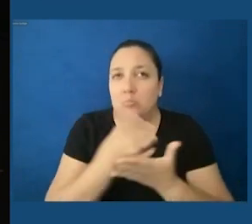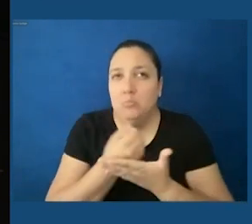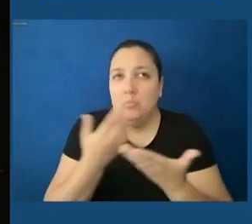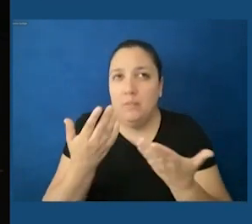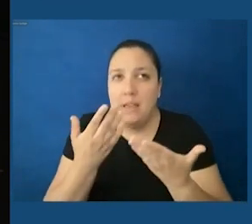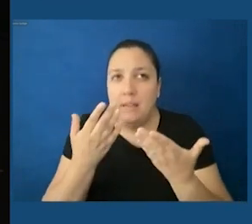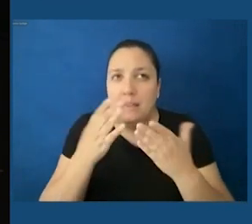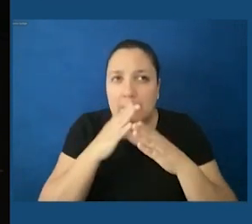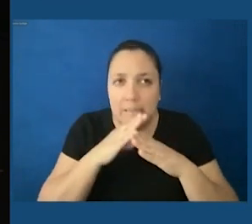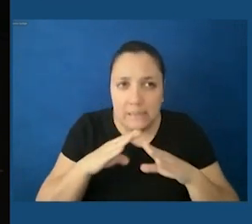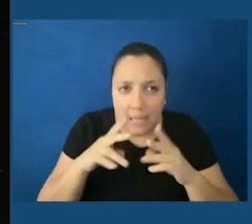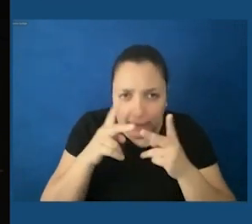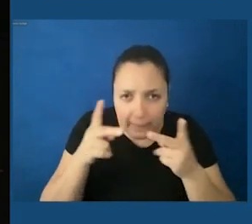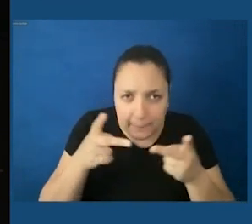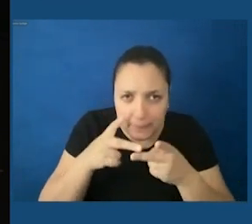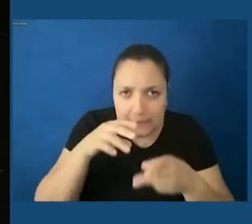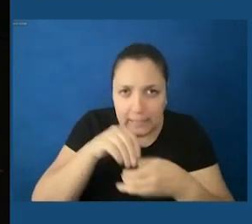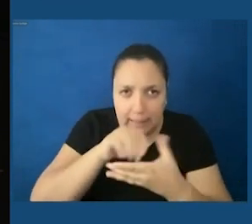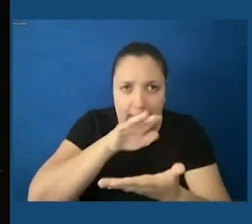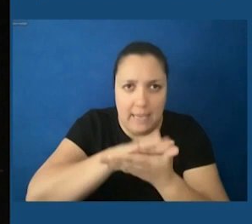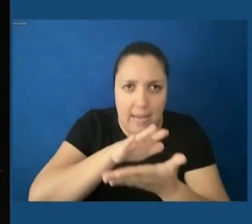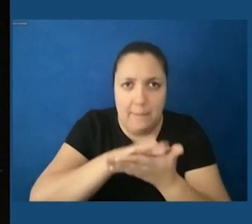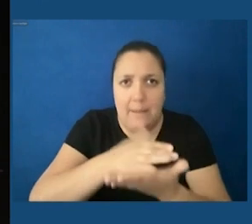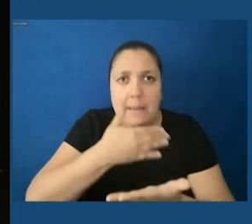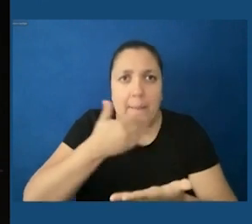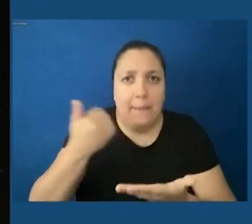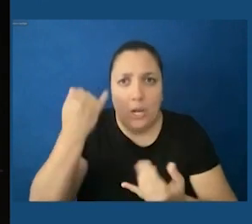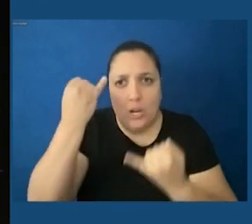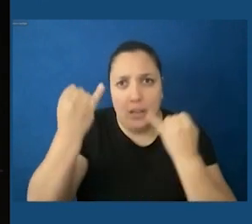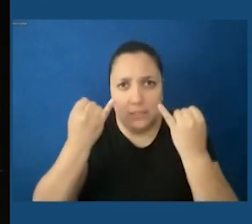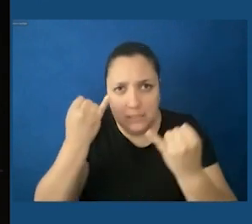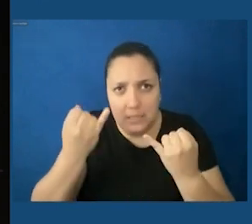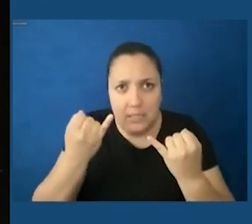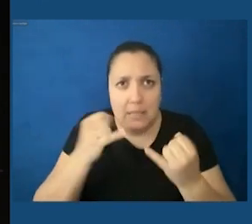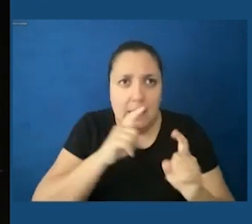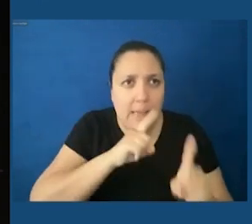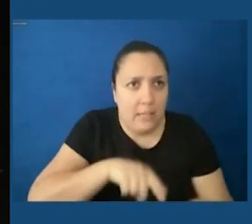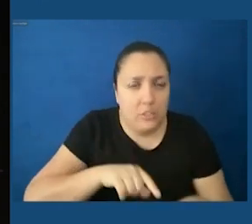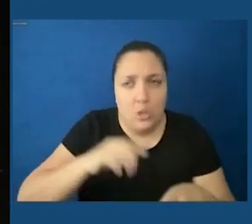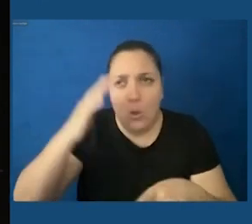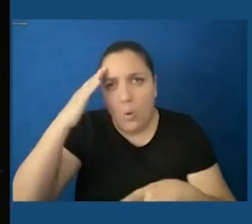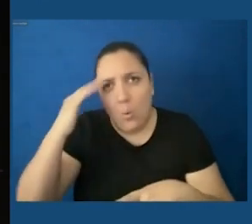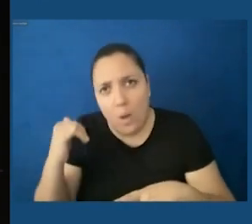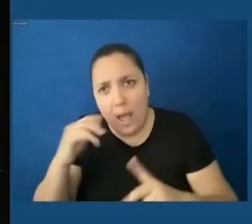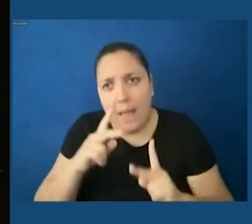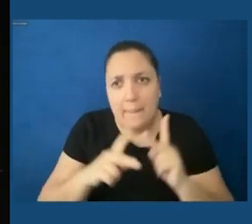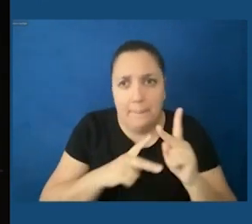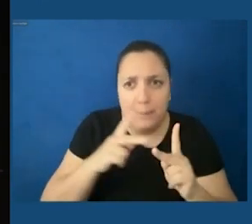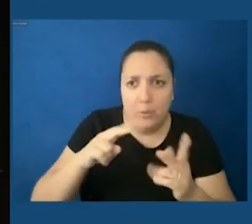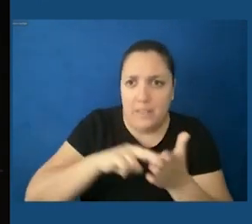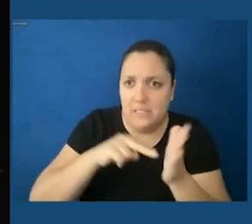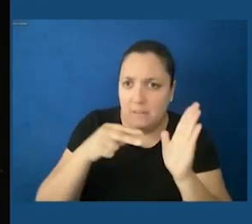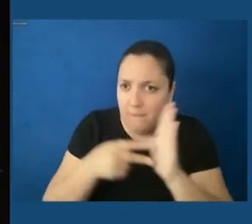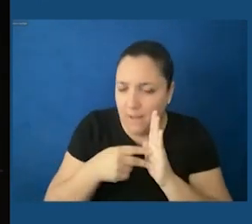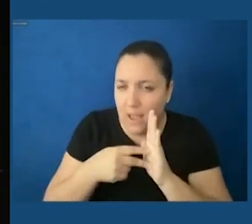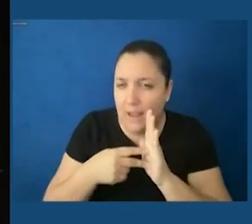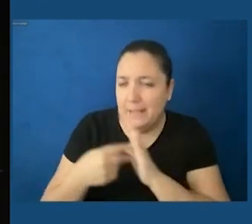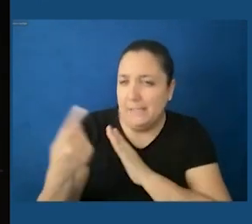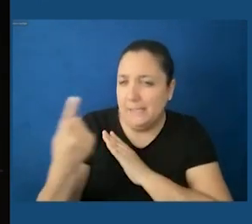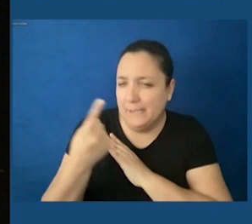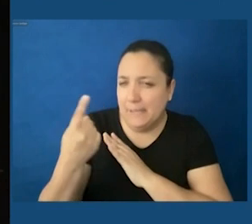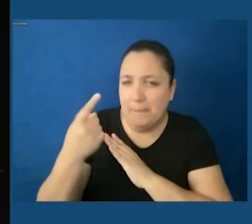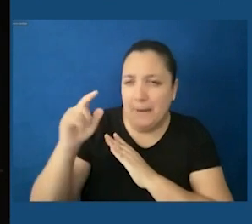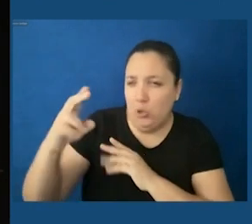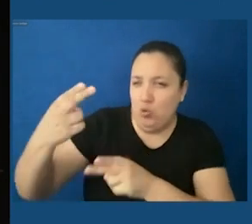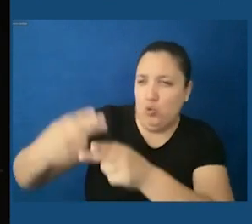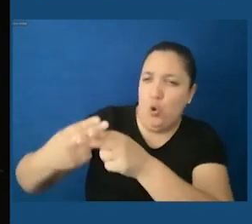the academy to give us better answers of why and how people define somebody as an other, and